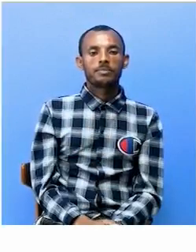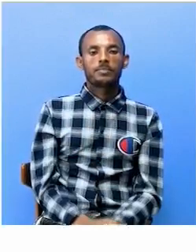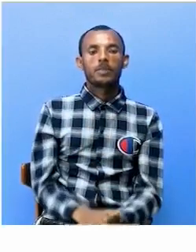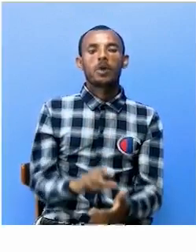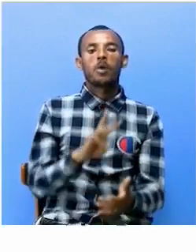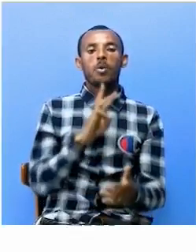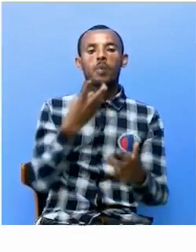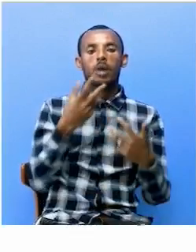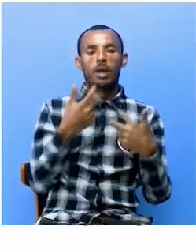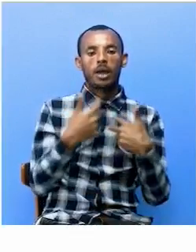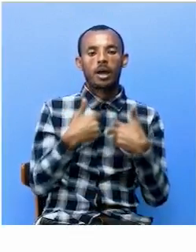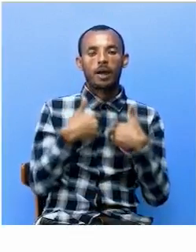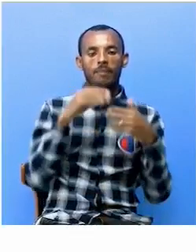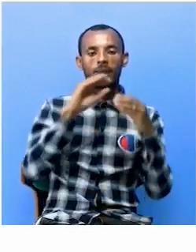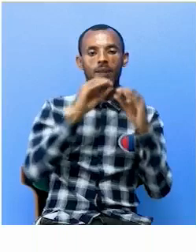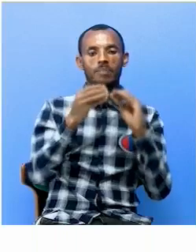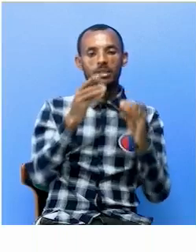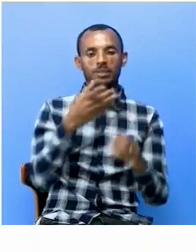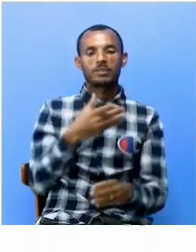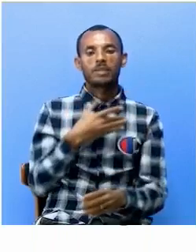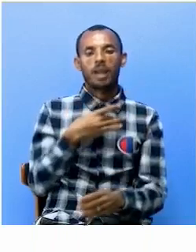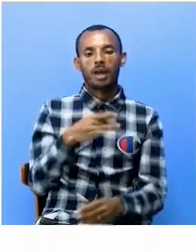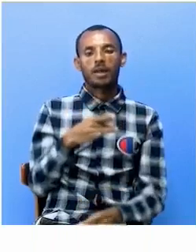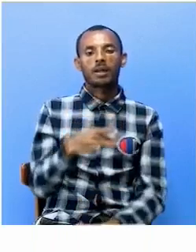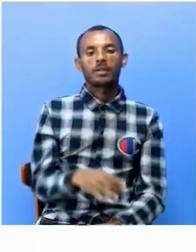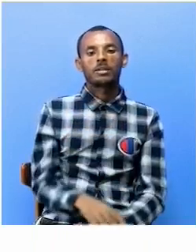We have numbers like